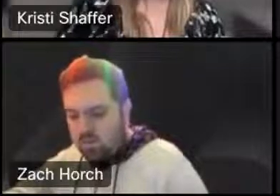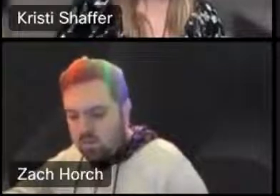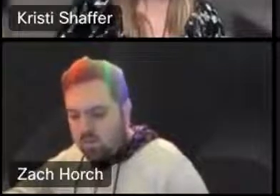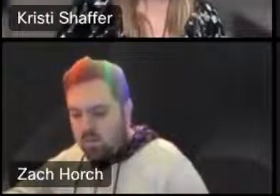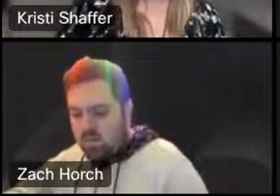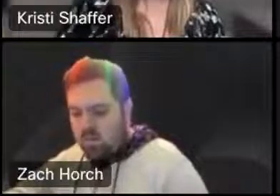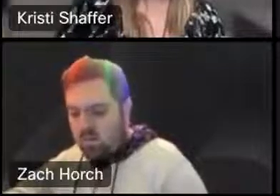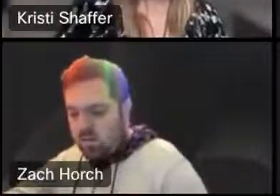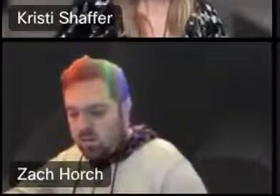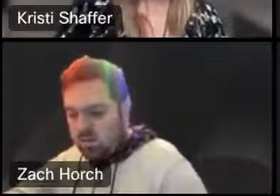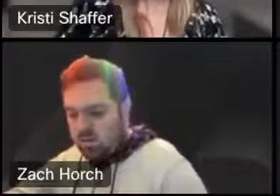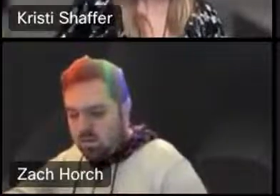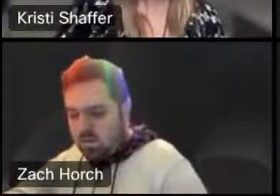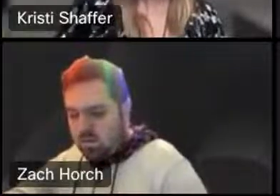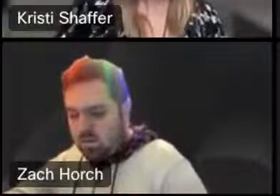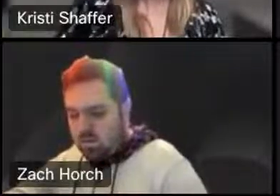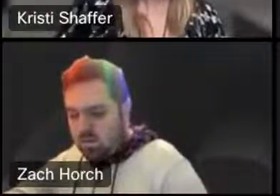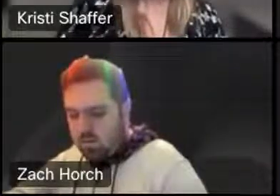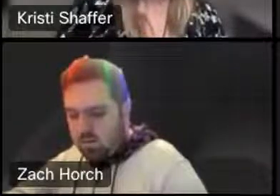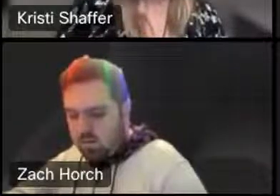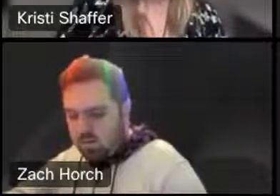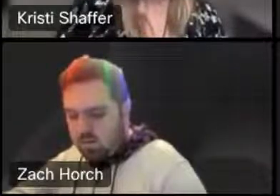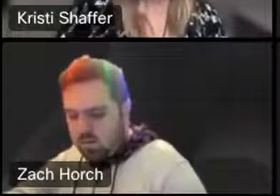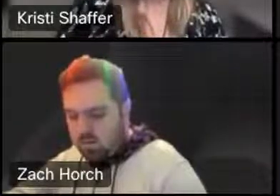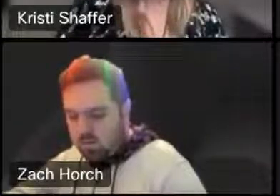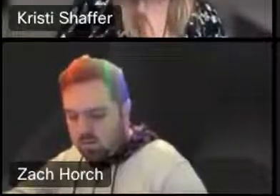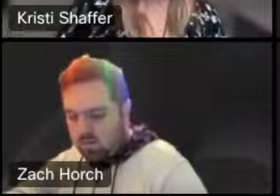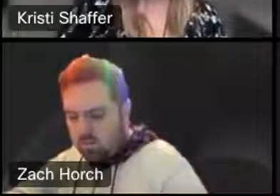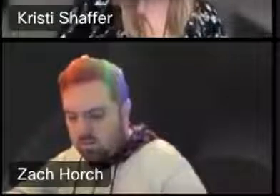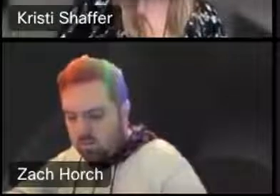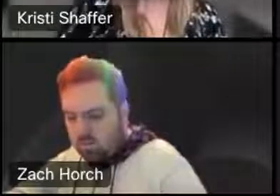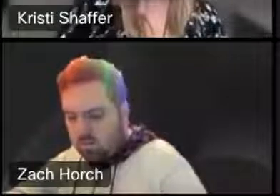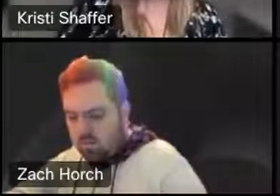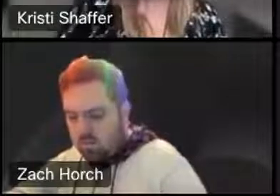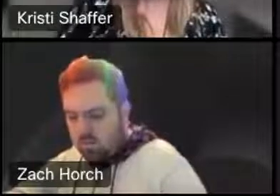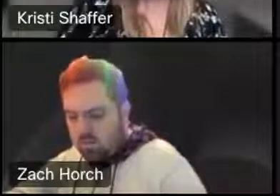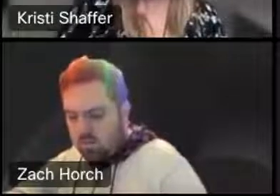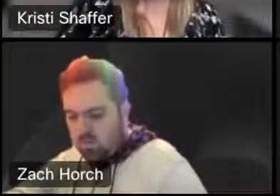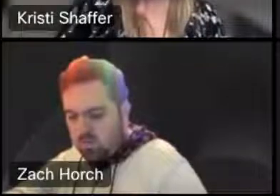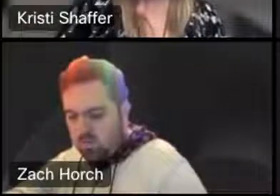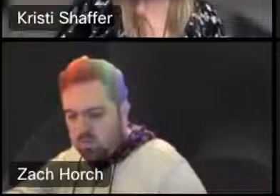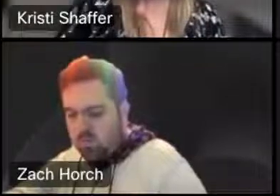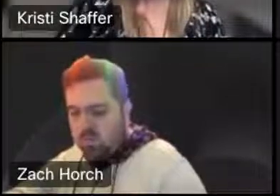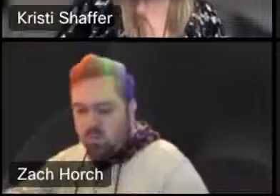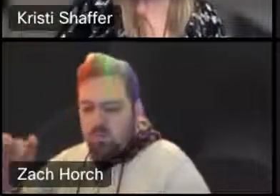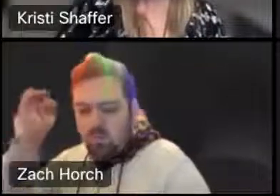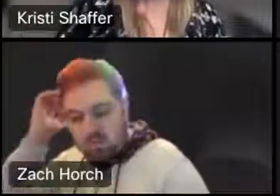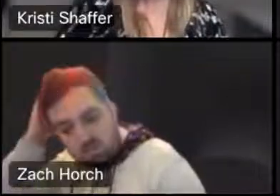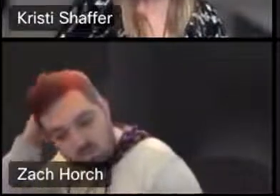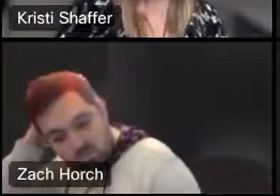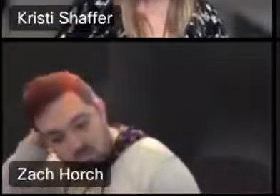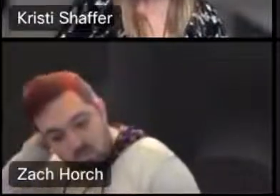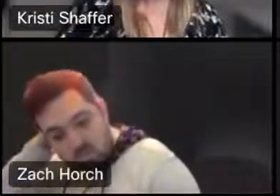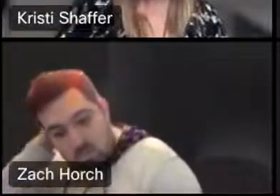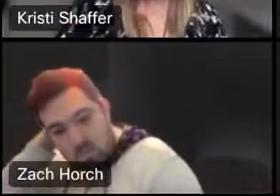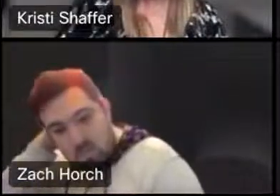I certainly appreciate the positivity of all of the service providers that were there that I got to talk to. There was a number of you that have only seen my